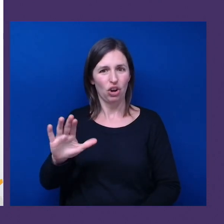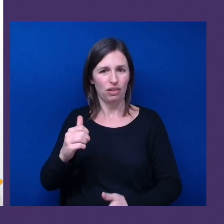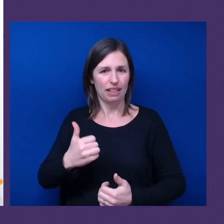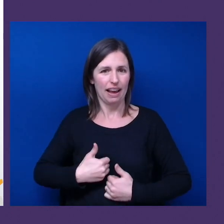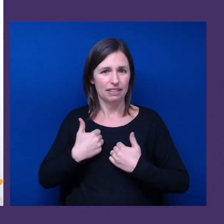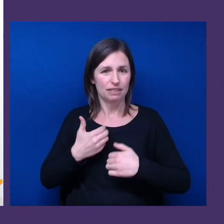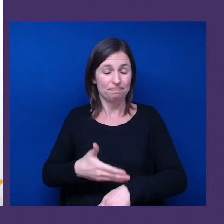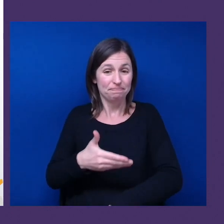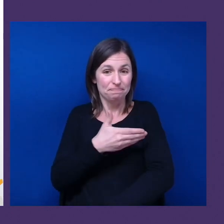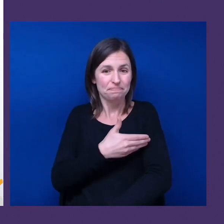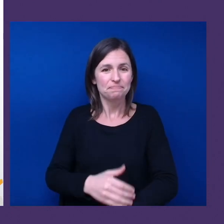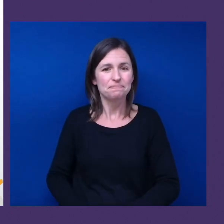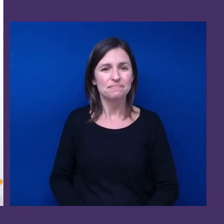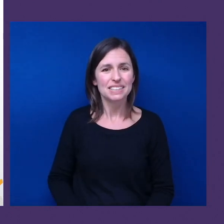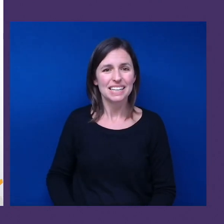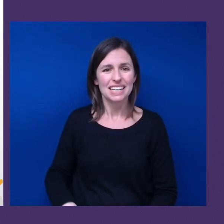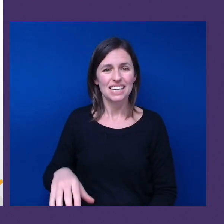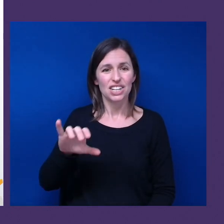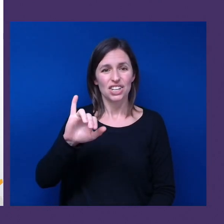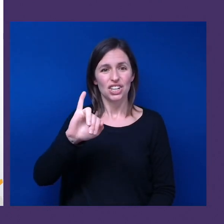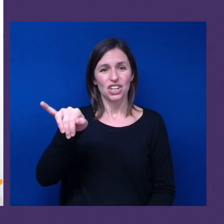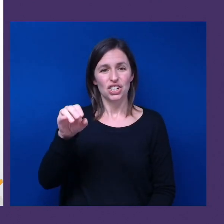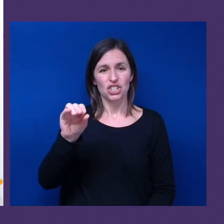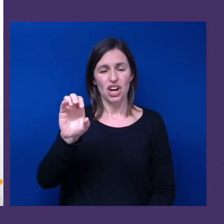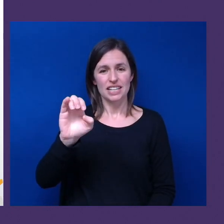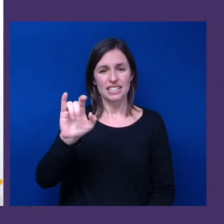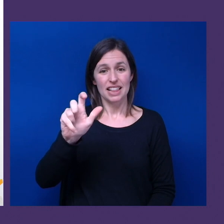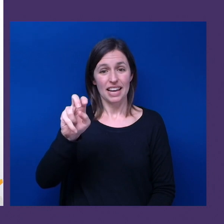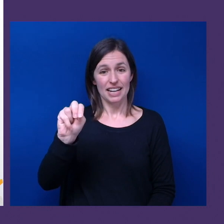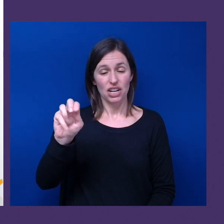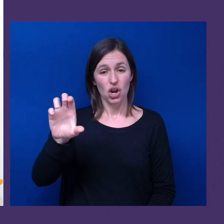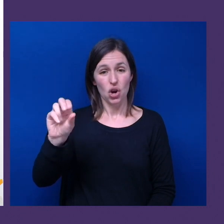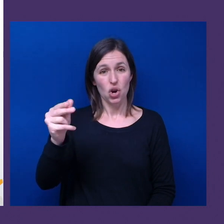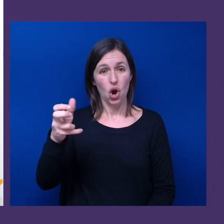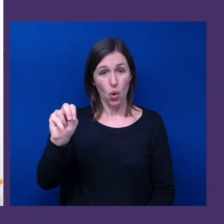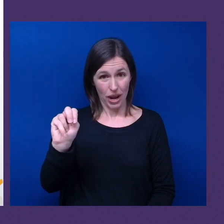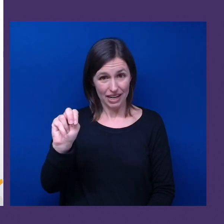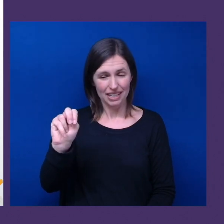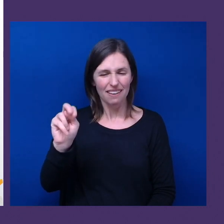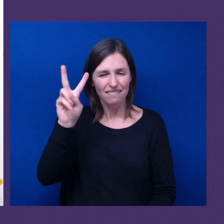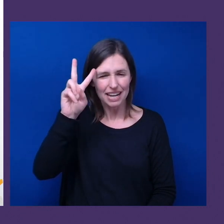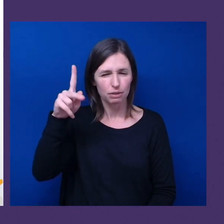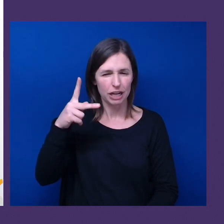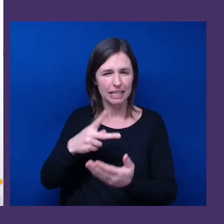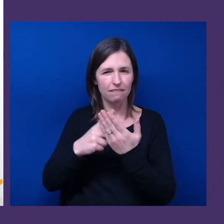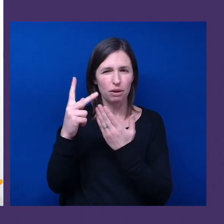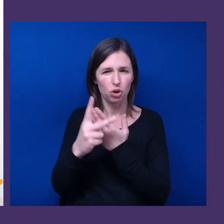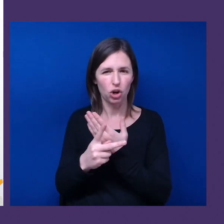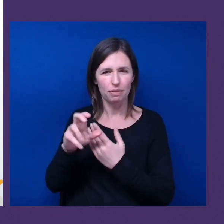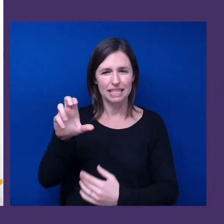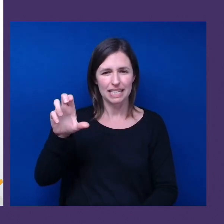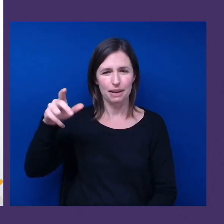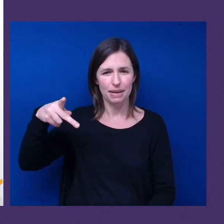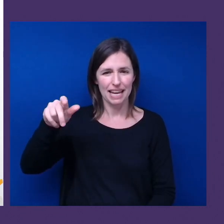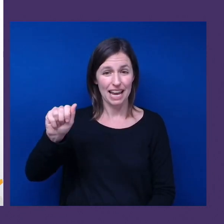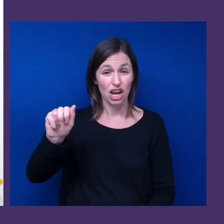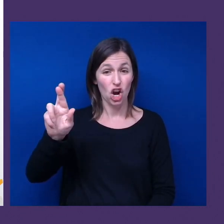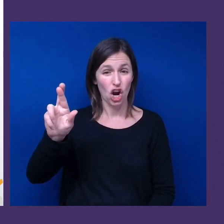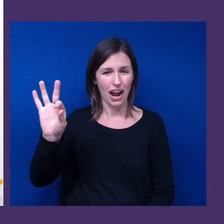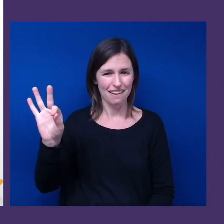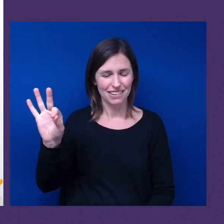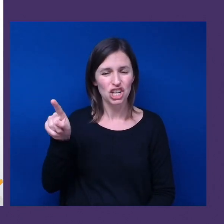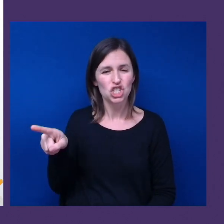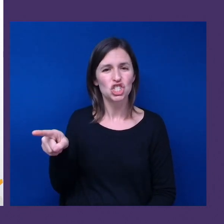at CPARF, so she is one of the people who helps to guide its research priorities in order to make everyday life easier for people with cerebral palsy and